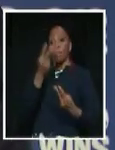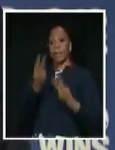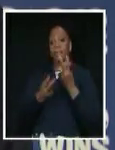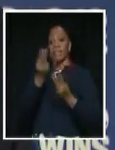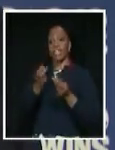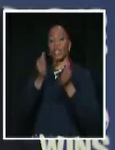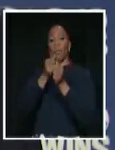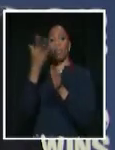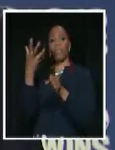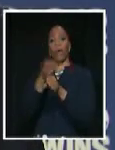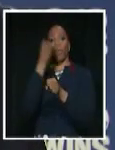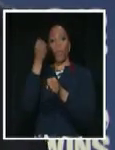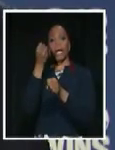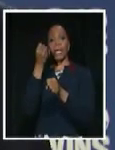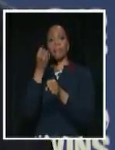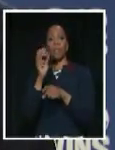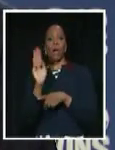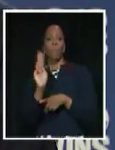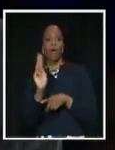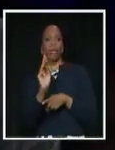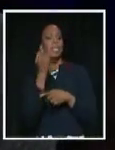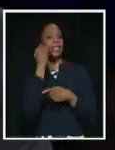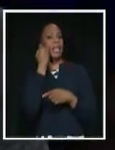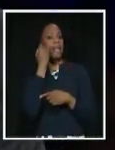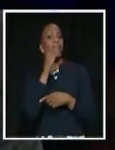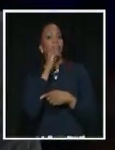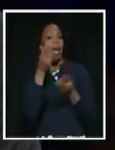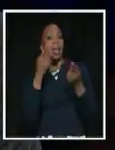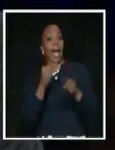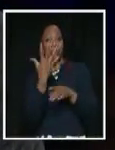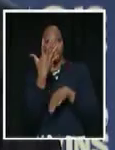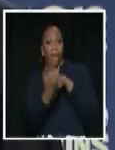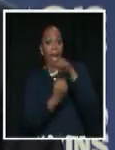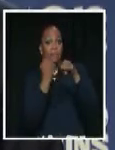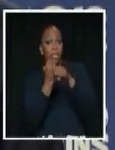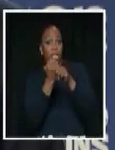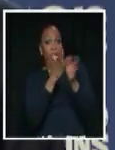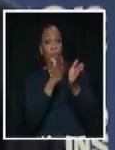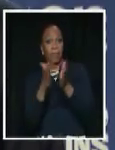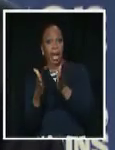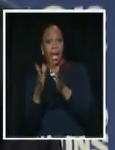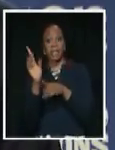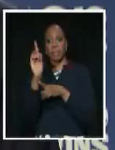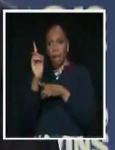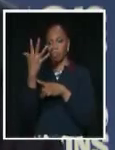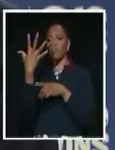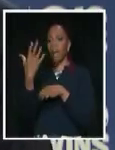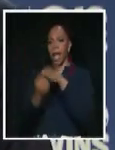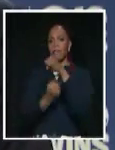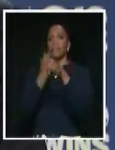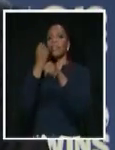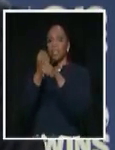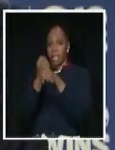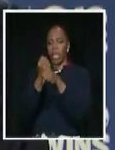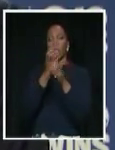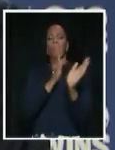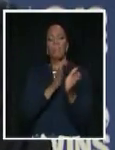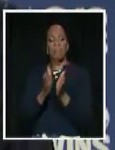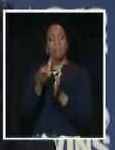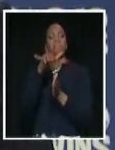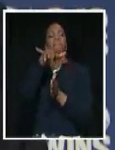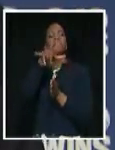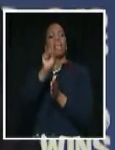our sails of that popular support and get this. Sir, if it doesn't happen, is it a 5-year plan? This is an election year coming up. It's a 5-year